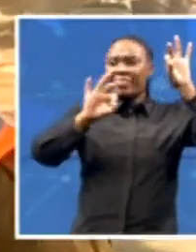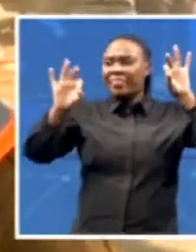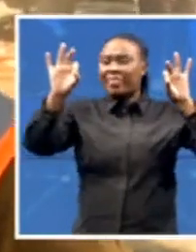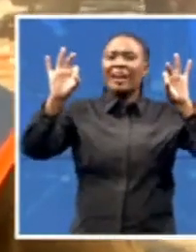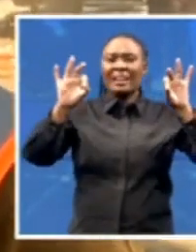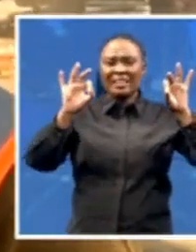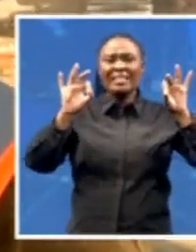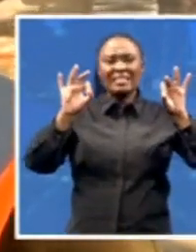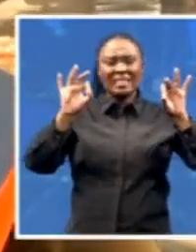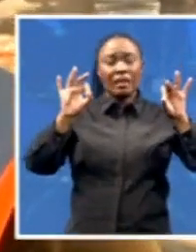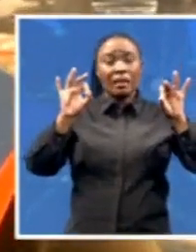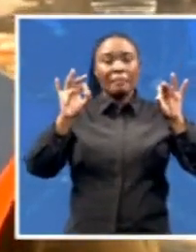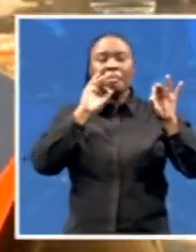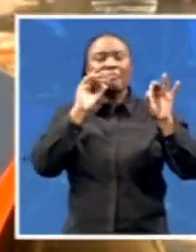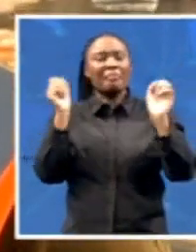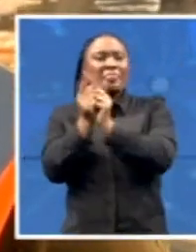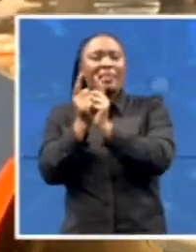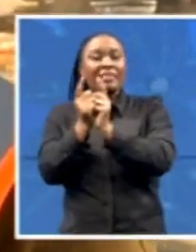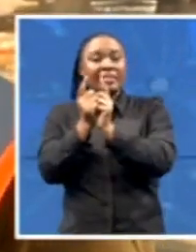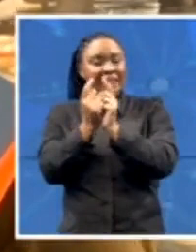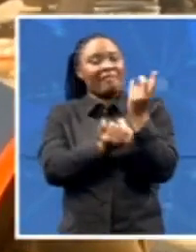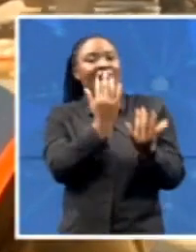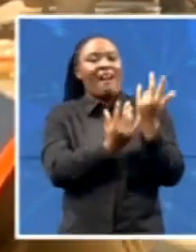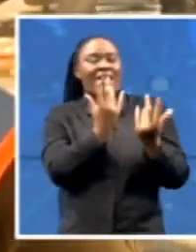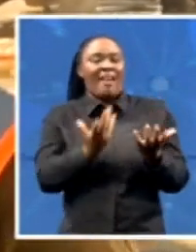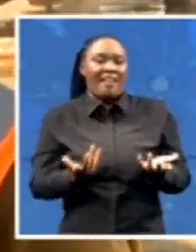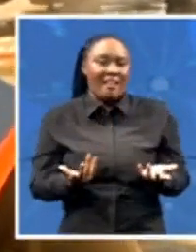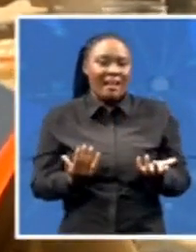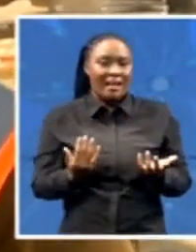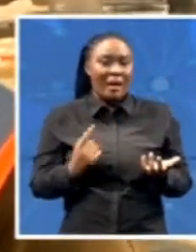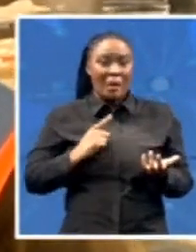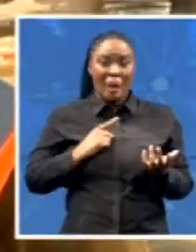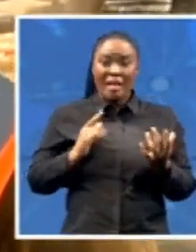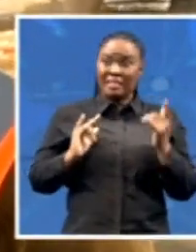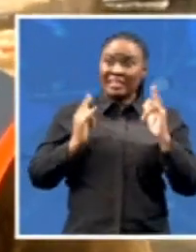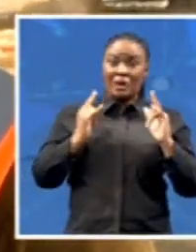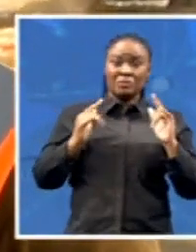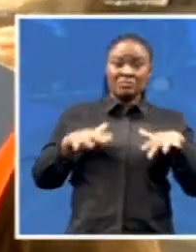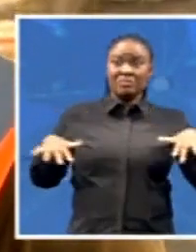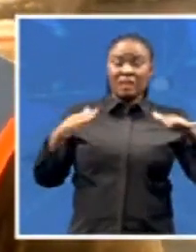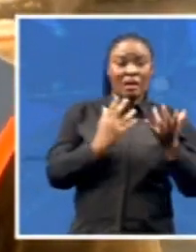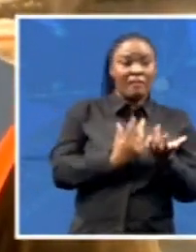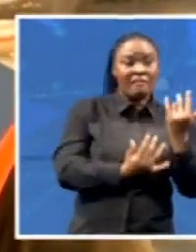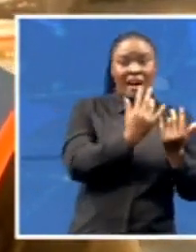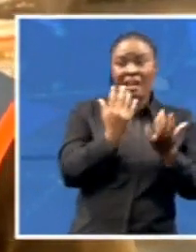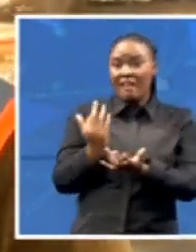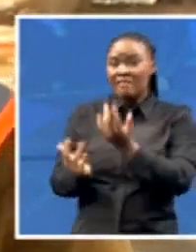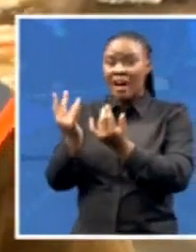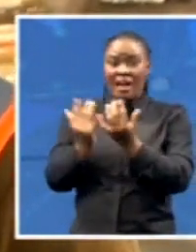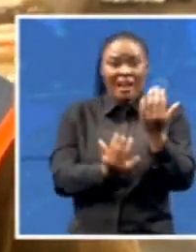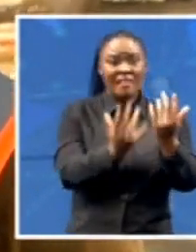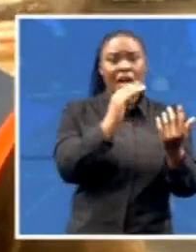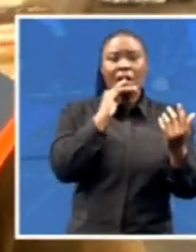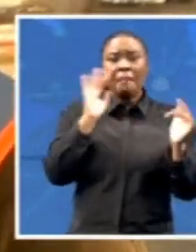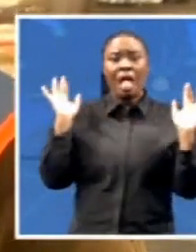ghost town, and look what's happening. The fires are just burning all of the town. The next thing, we won't be having a city at all. We have to attend to these things